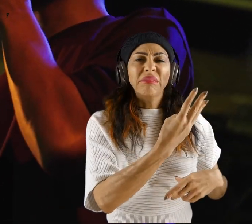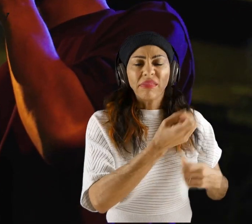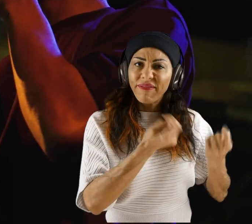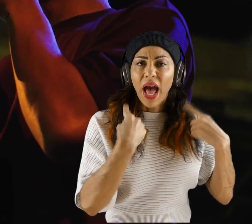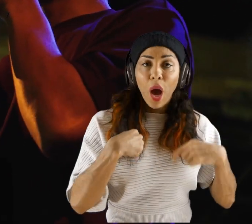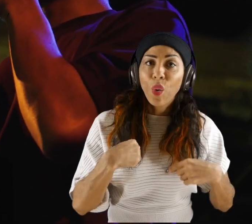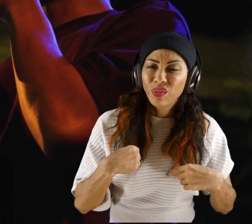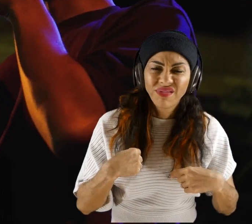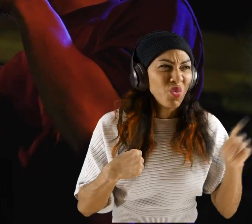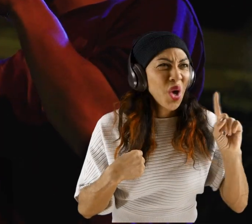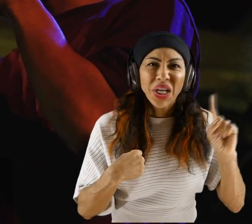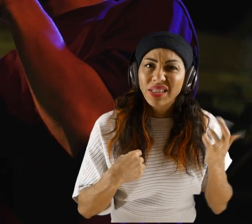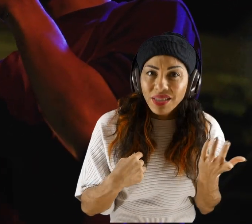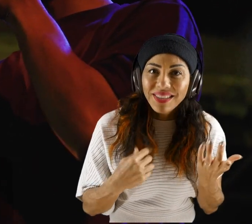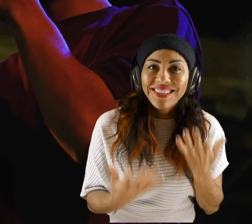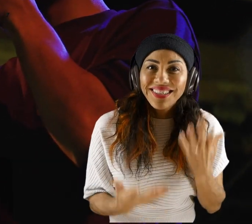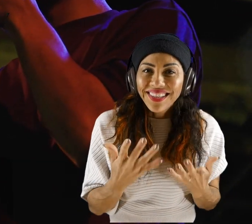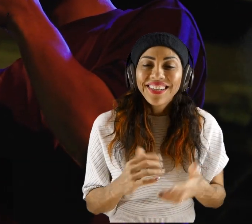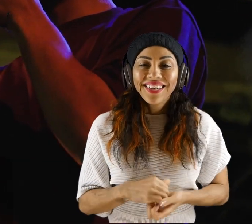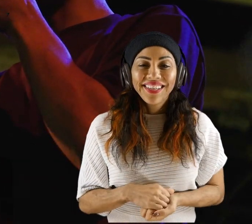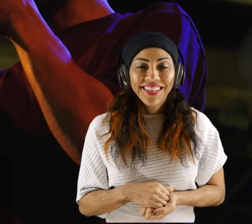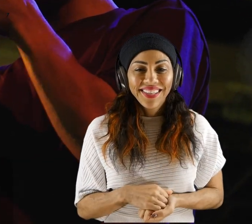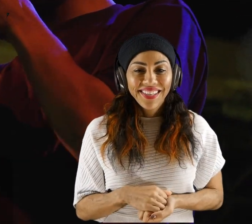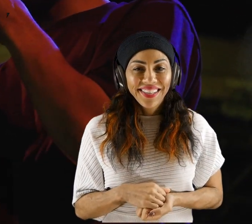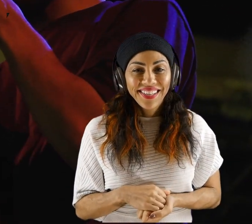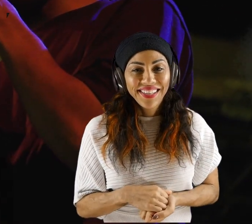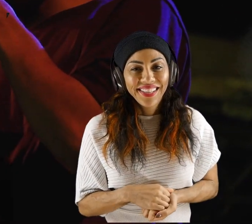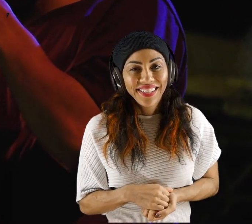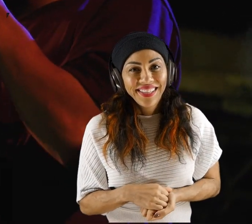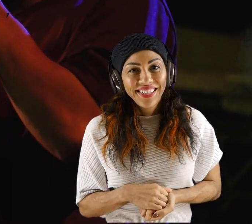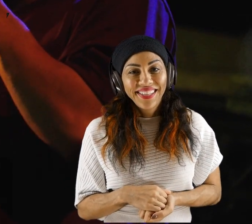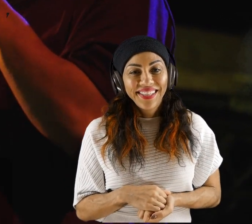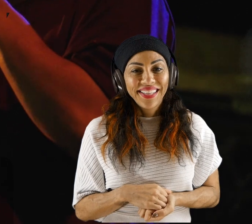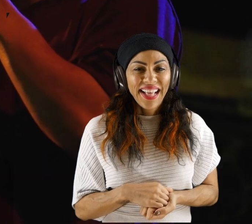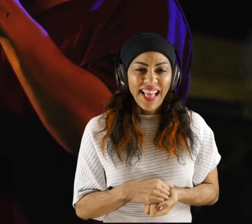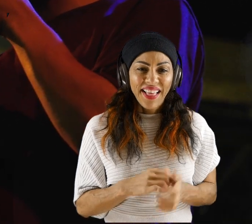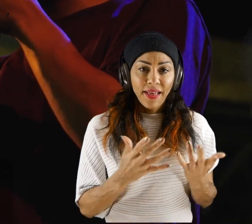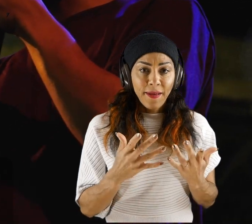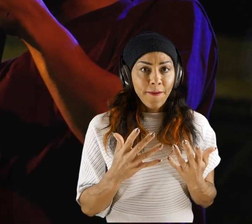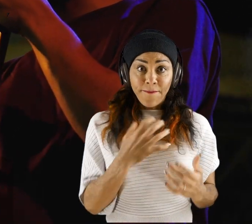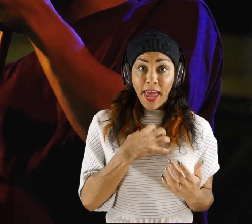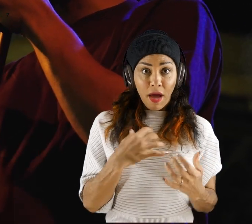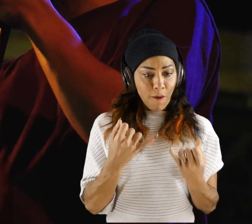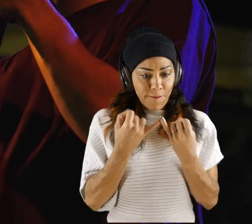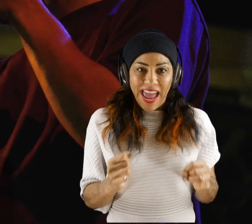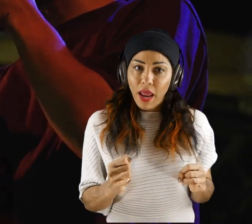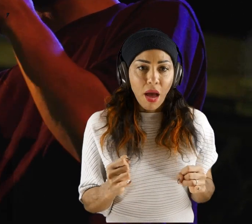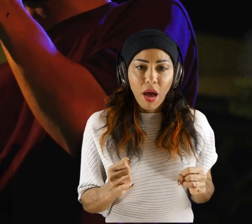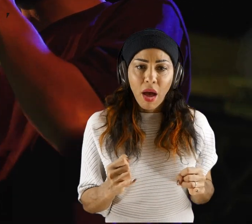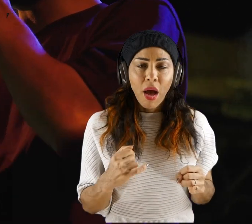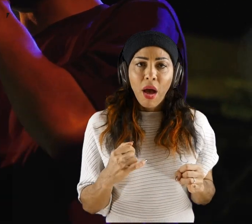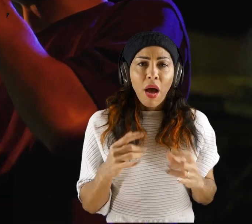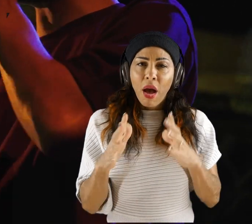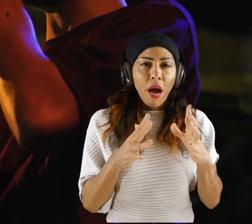this. Like, so maybe sometimes that bit of like fear or failure or something, I'm